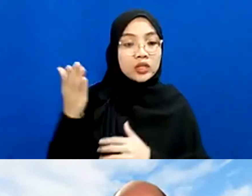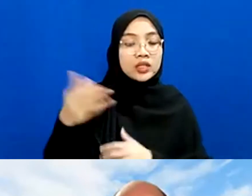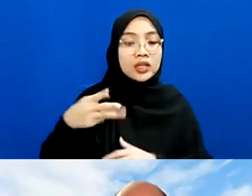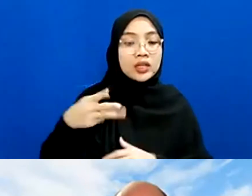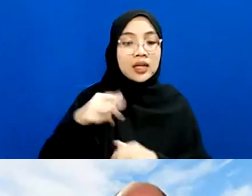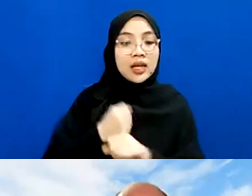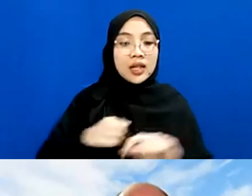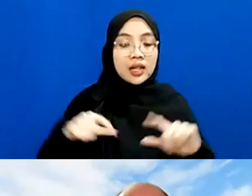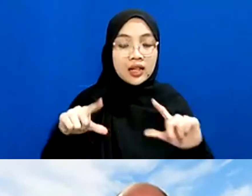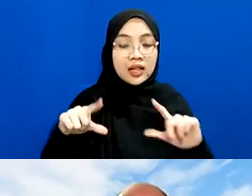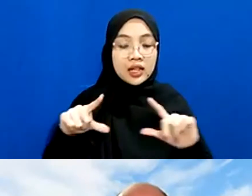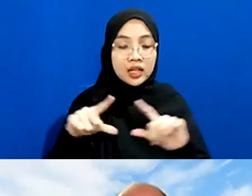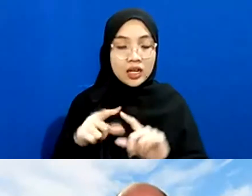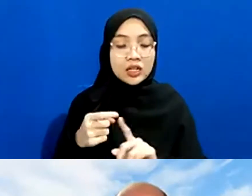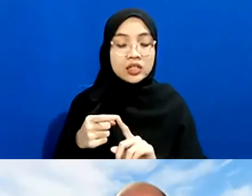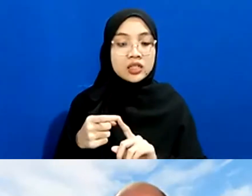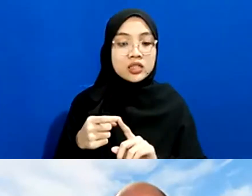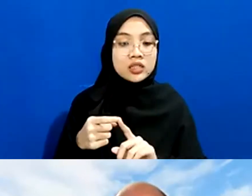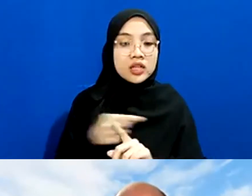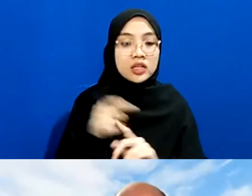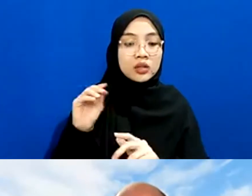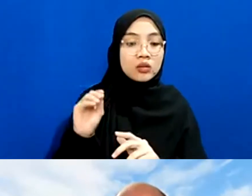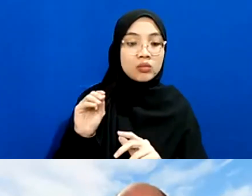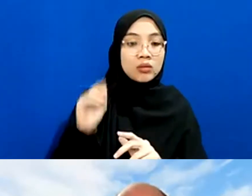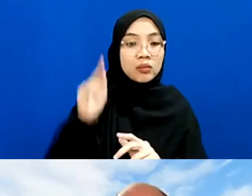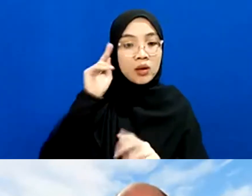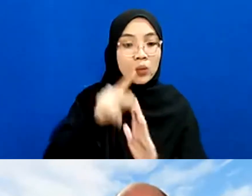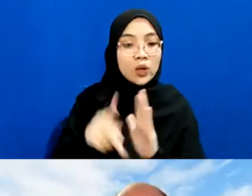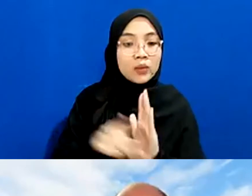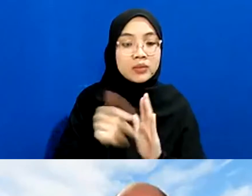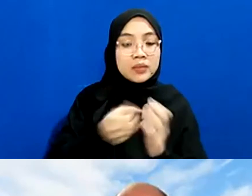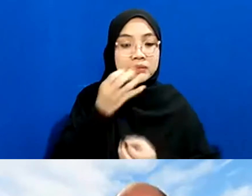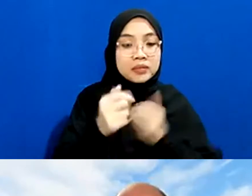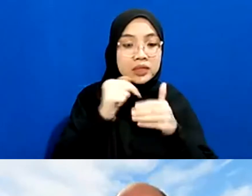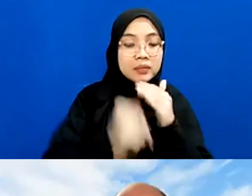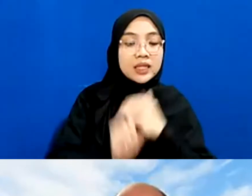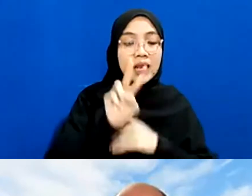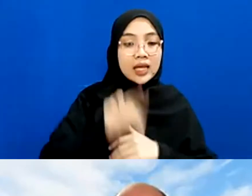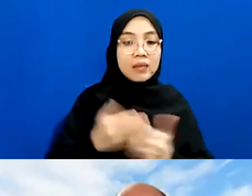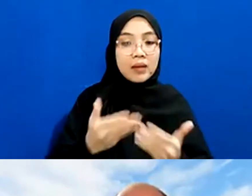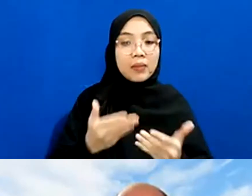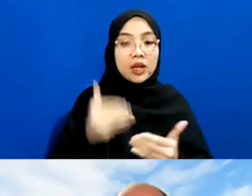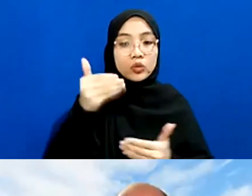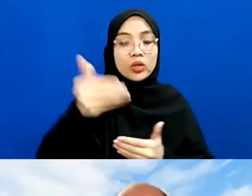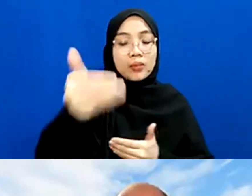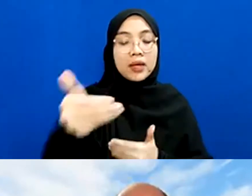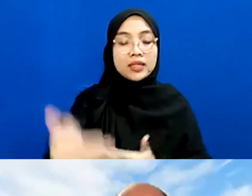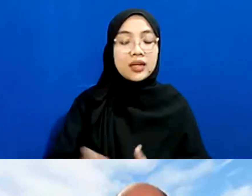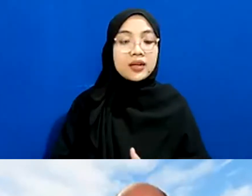maybe announce this program. So I hope and I believe and I'm sure the next year will